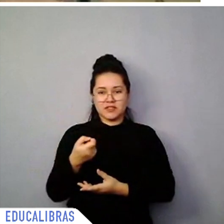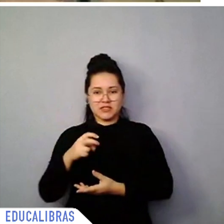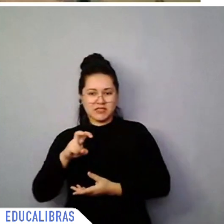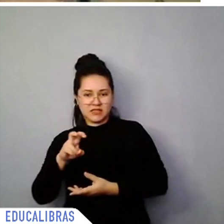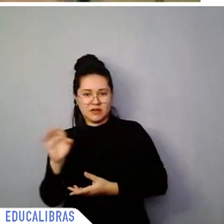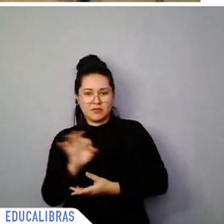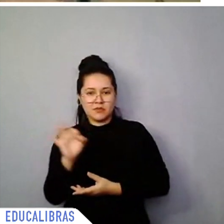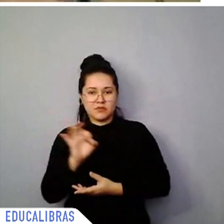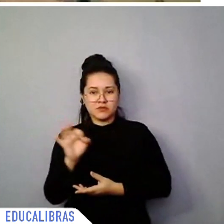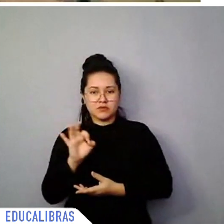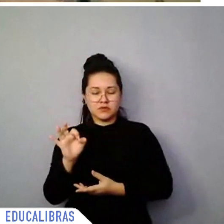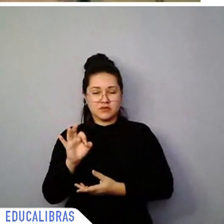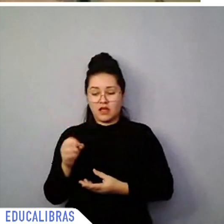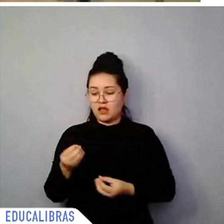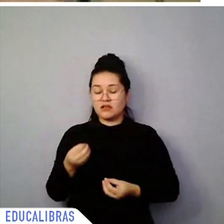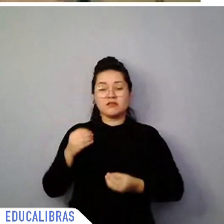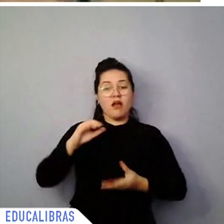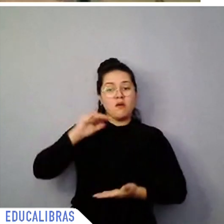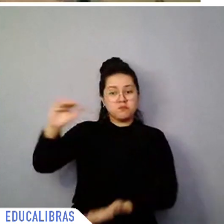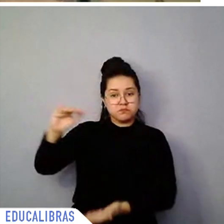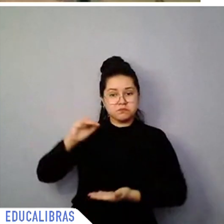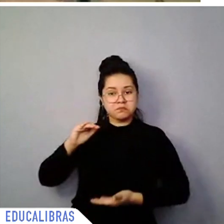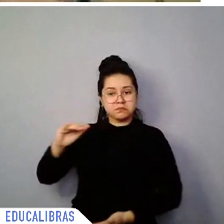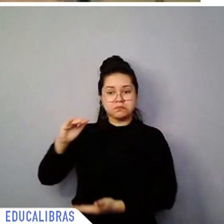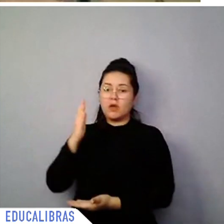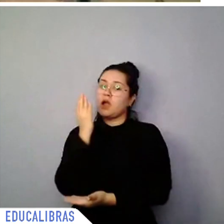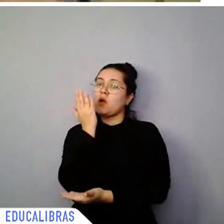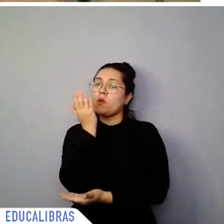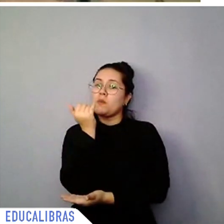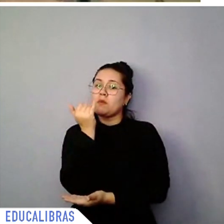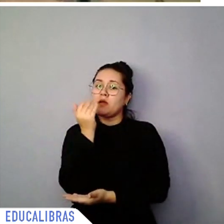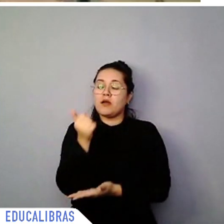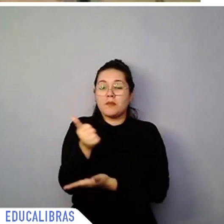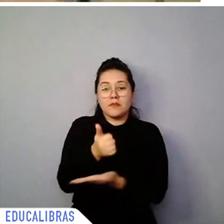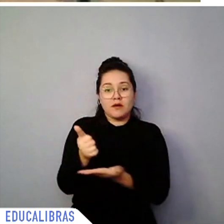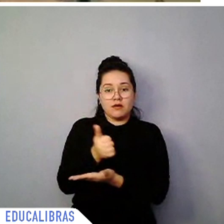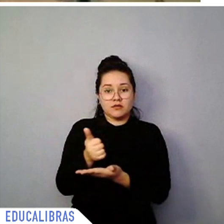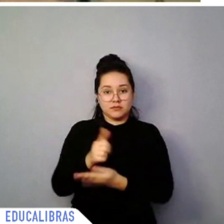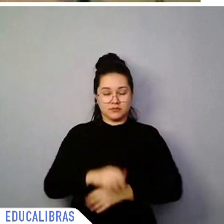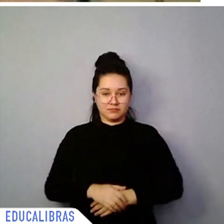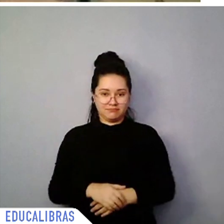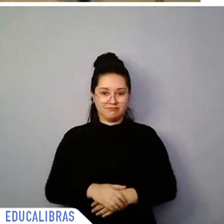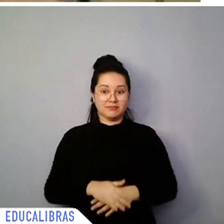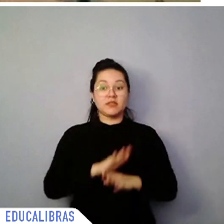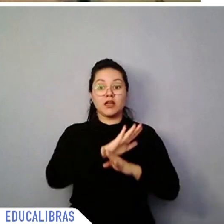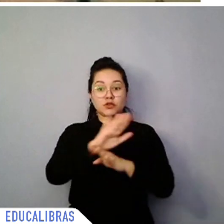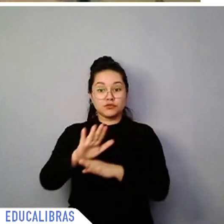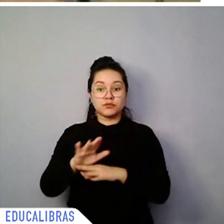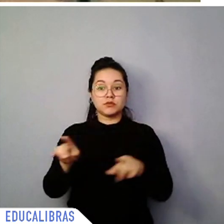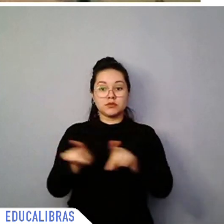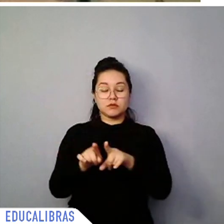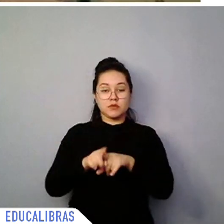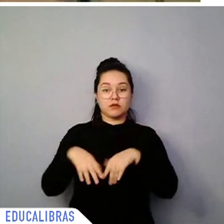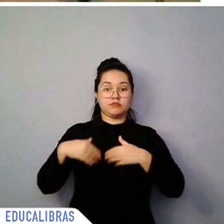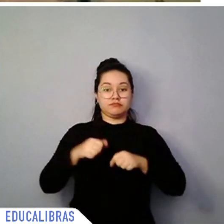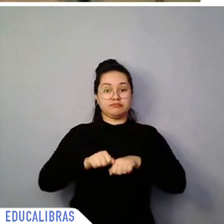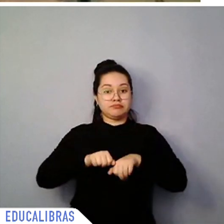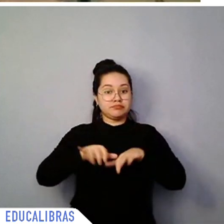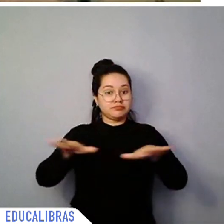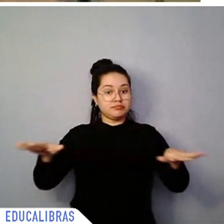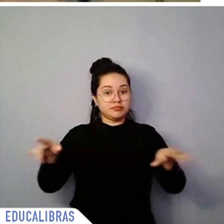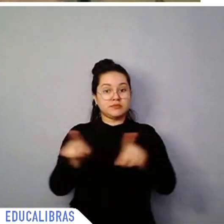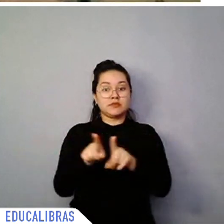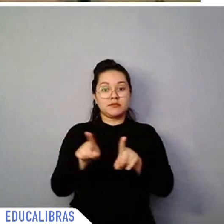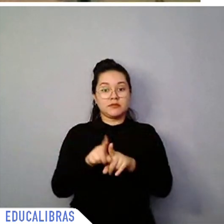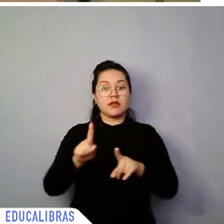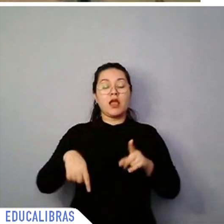There is not one single family among the entrepreneurs who did not donate at least 25%